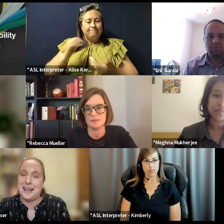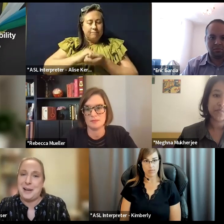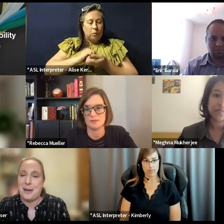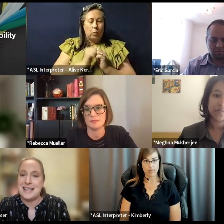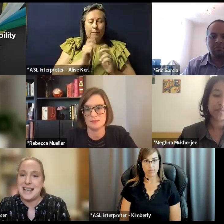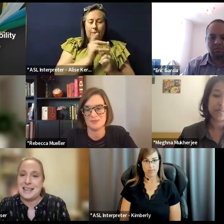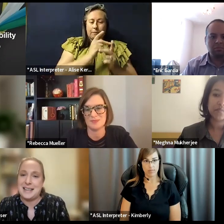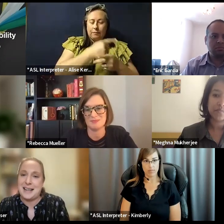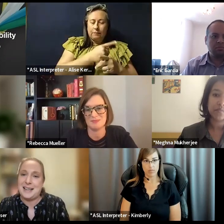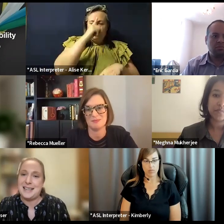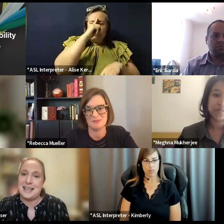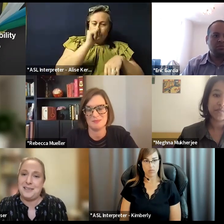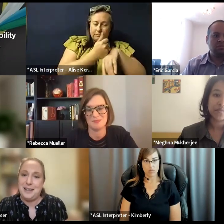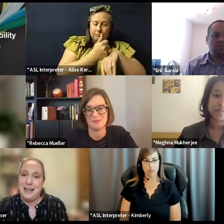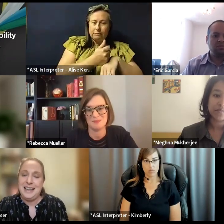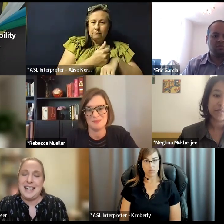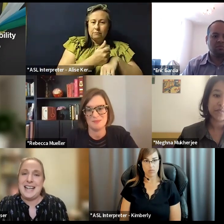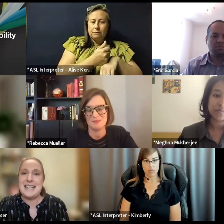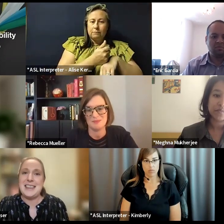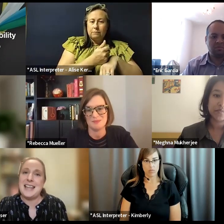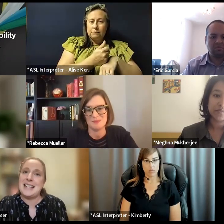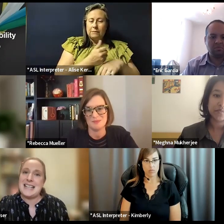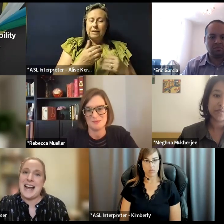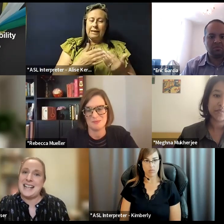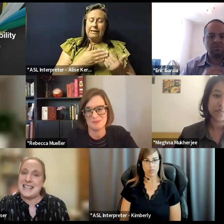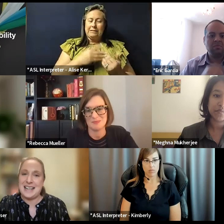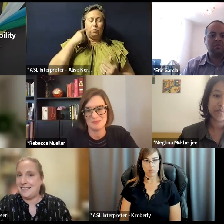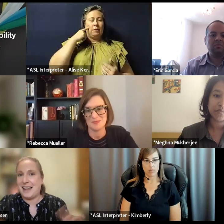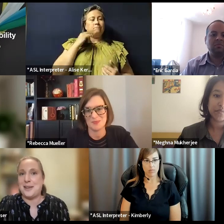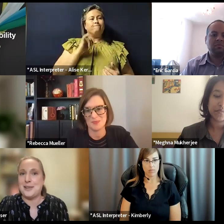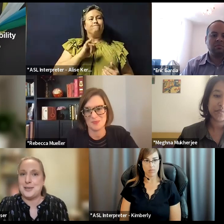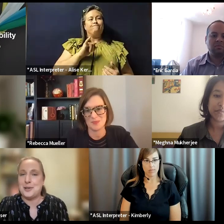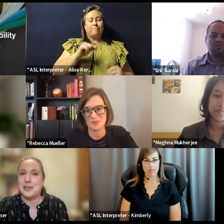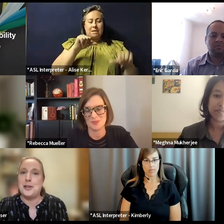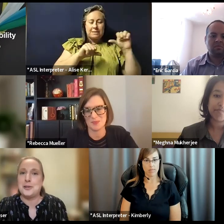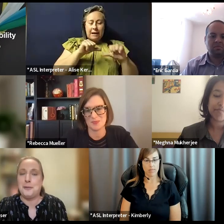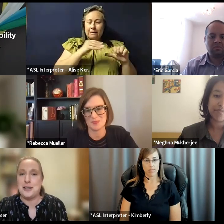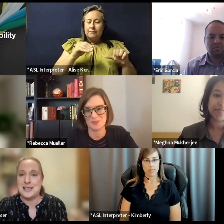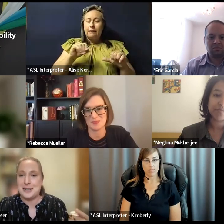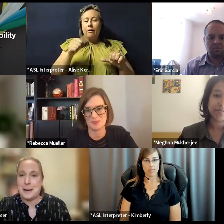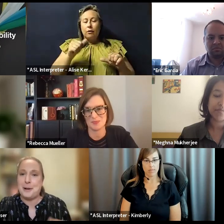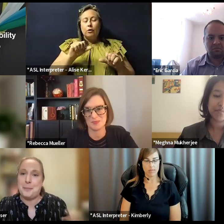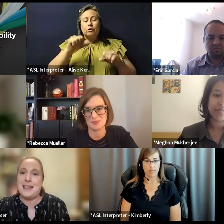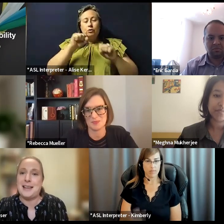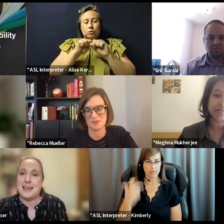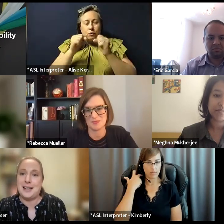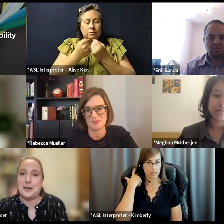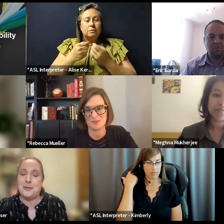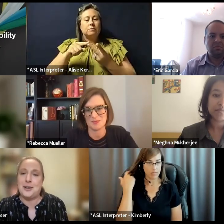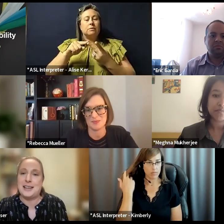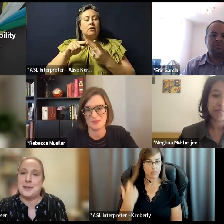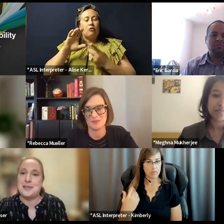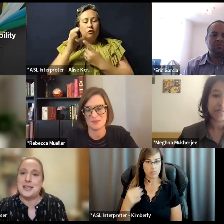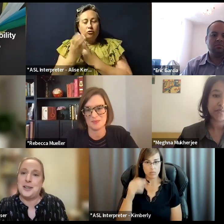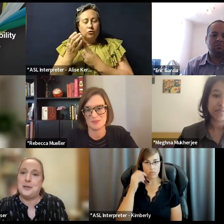productivity mindset. And it's easy to think that science and a lot of other social and cultural forces are separate, but I think that, you know,